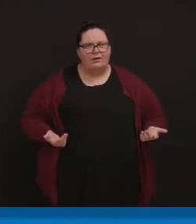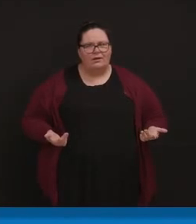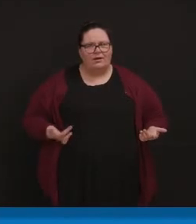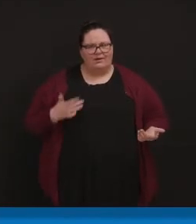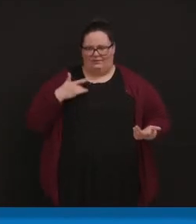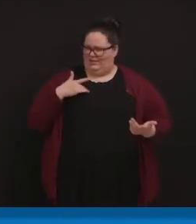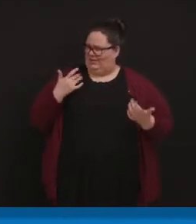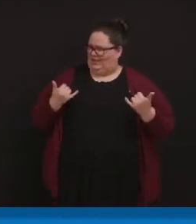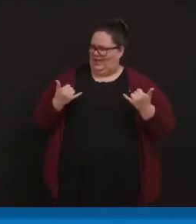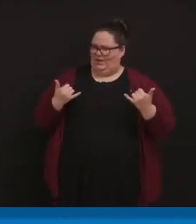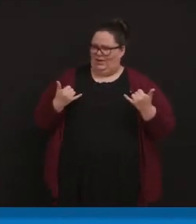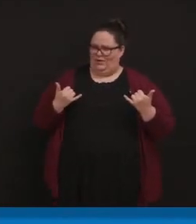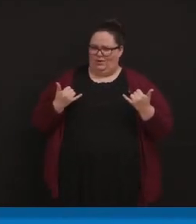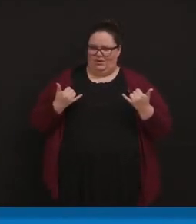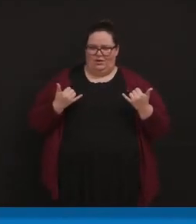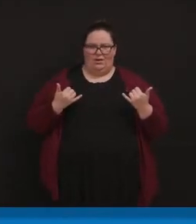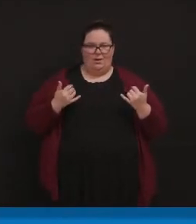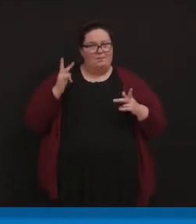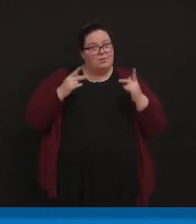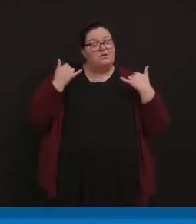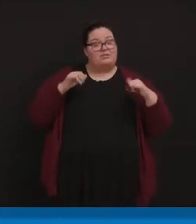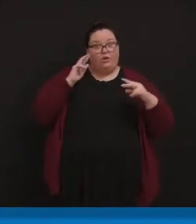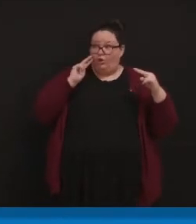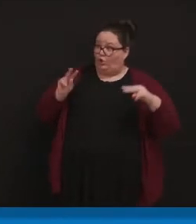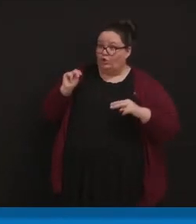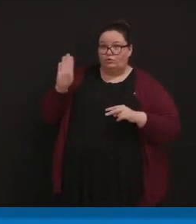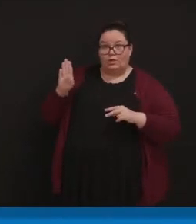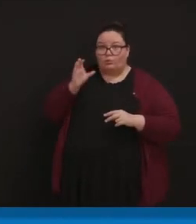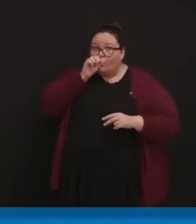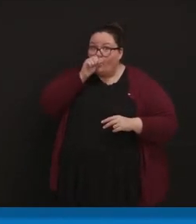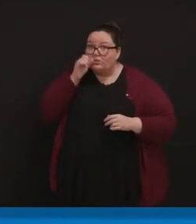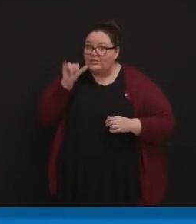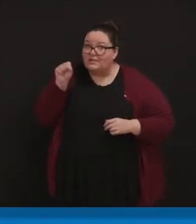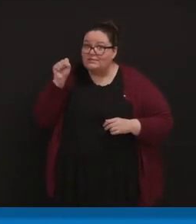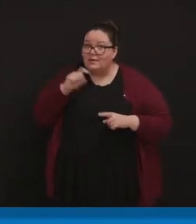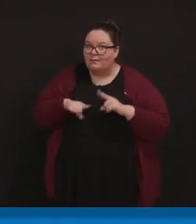a position that is still enviable in comparison to the rest of the world.